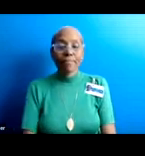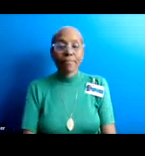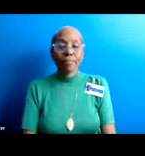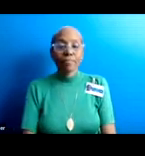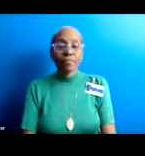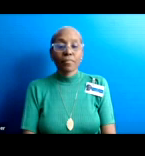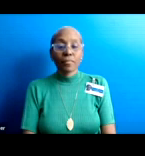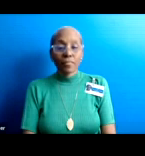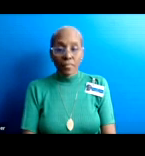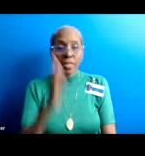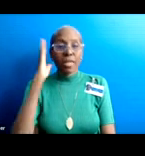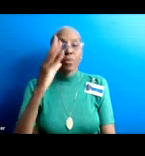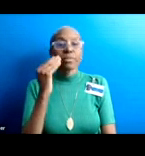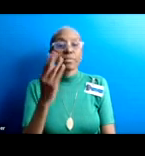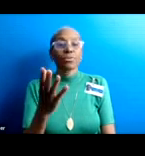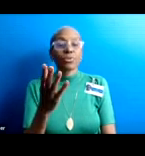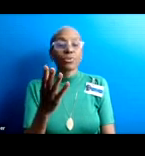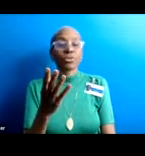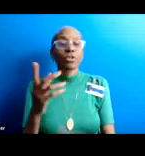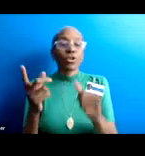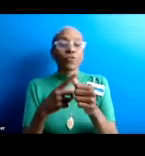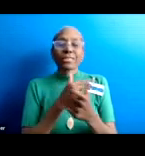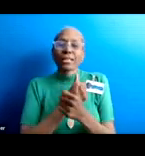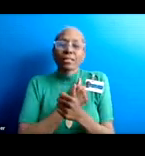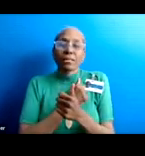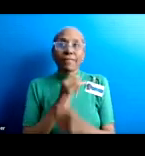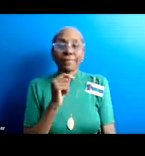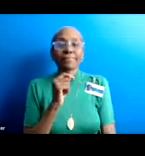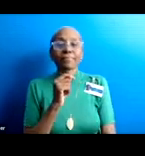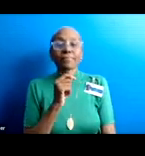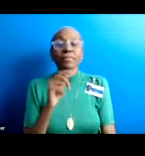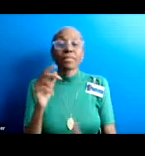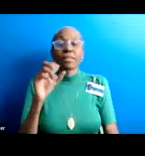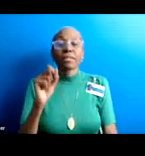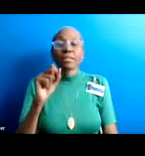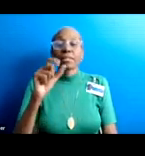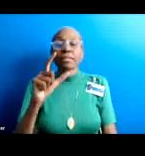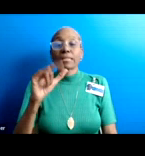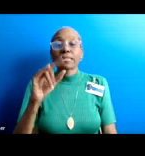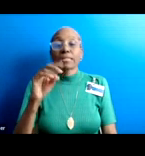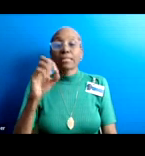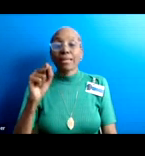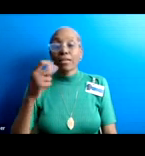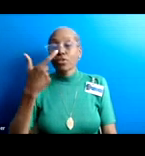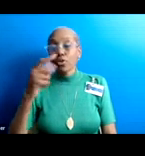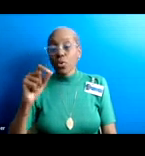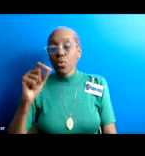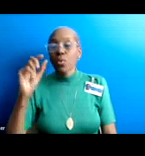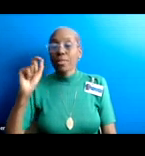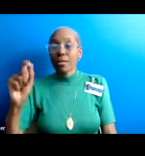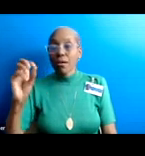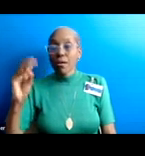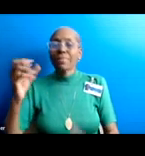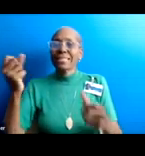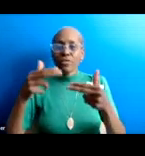And I will tell you that, first of all, I love it. It's slidesgo.com has a number of slide deck